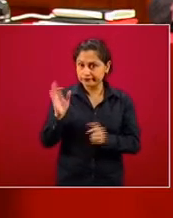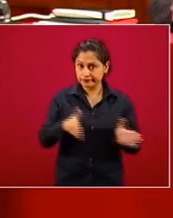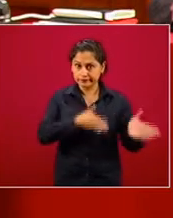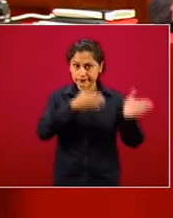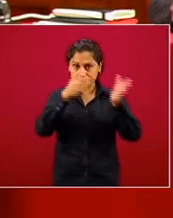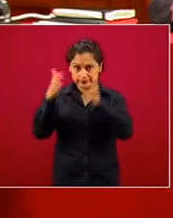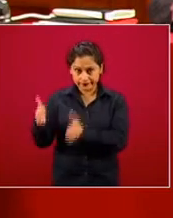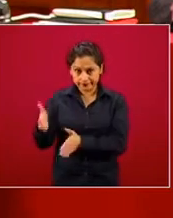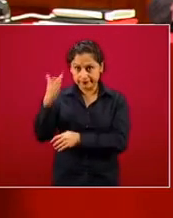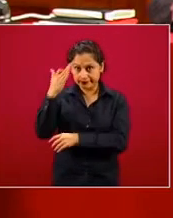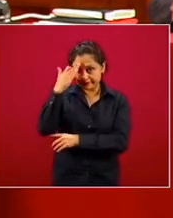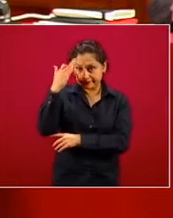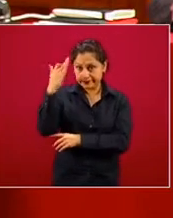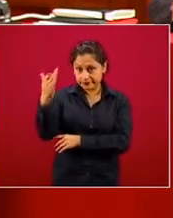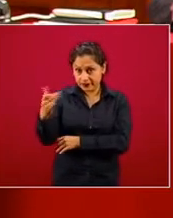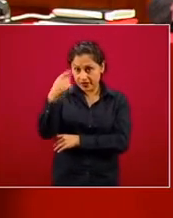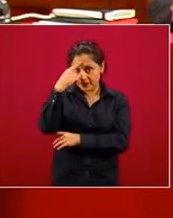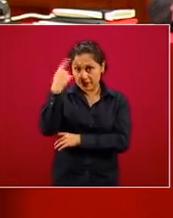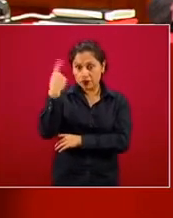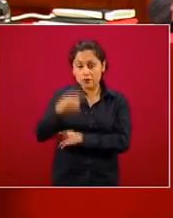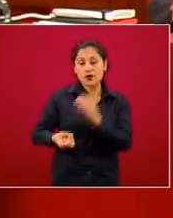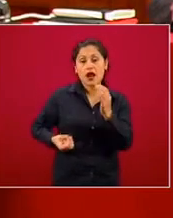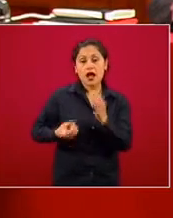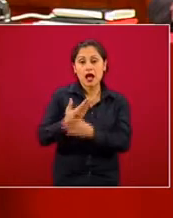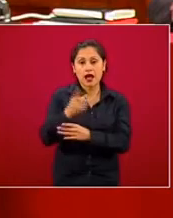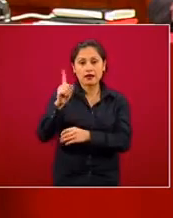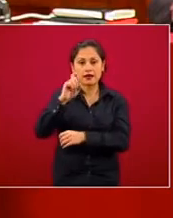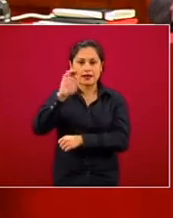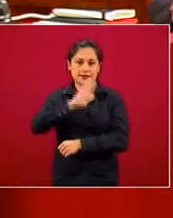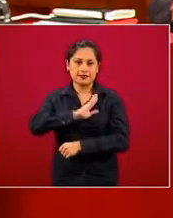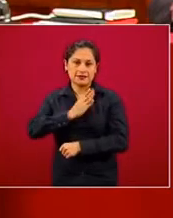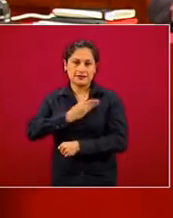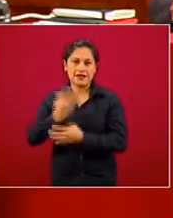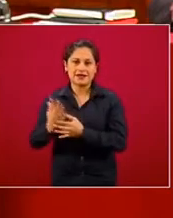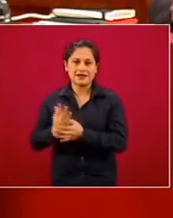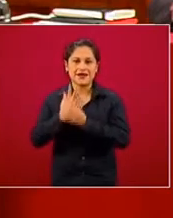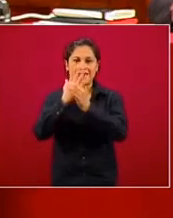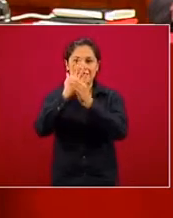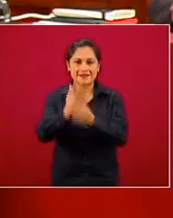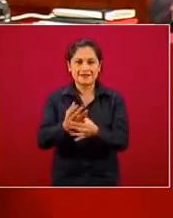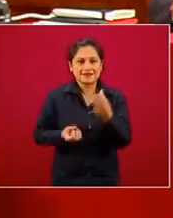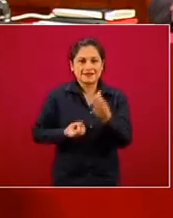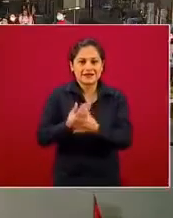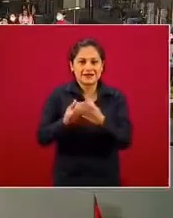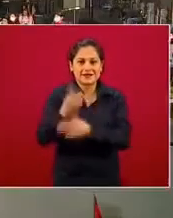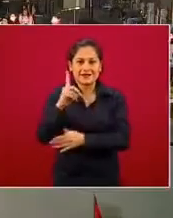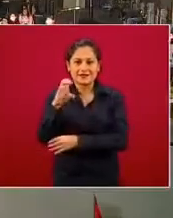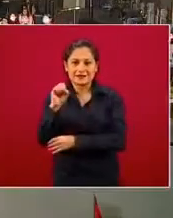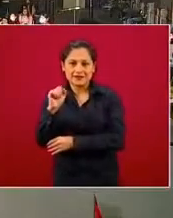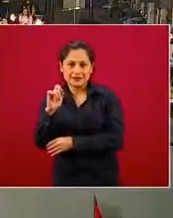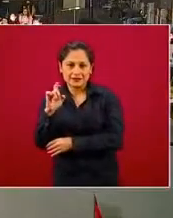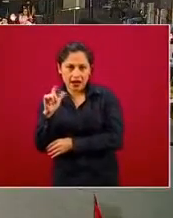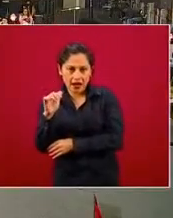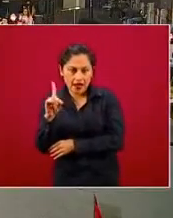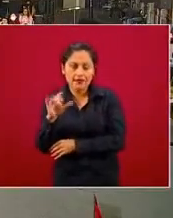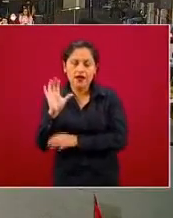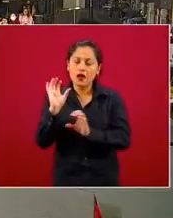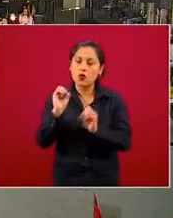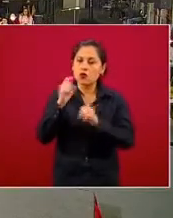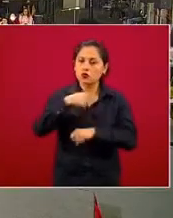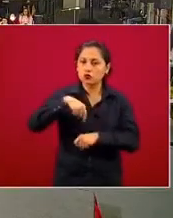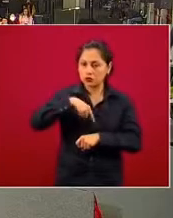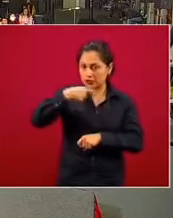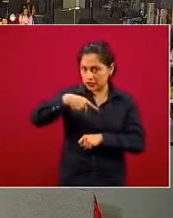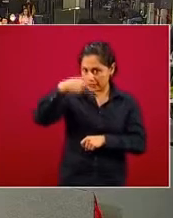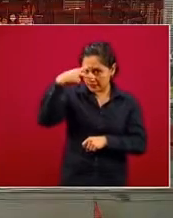de fechas pushed para la forward desescalada, como dicen or en to España, o la be, put, apertura o el do you regreso a la think that normalidad, this como date decimos en might be México? pushed forward so Pues that we muchas can gracias, Carlos, reopen por la again, pregunta.